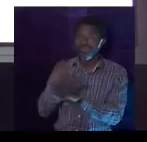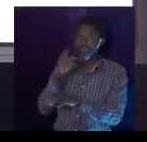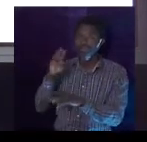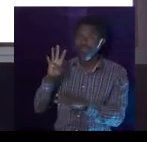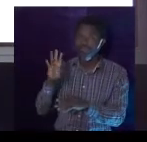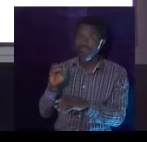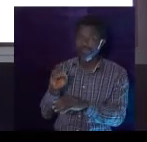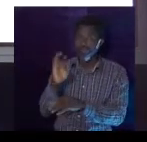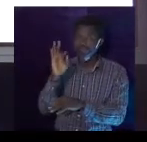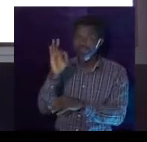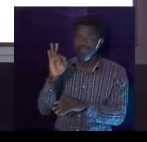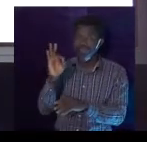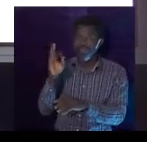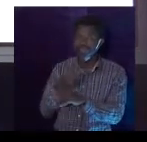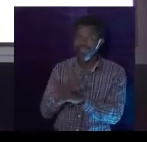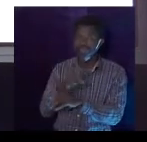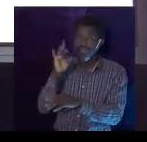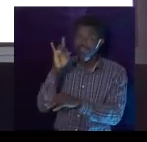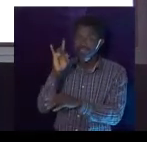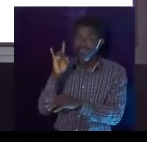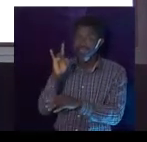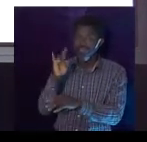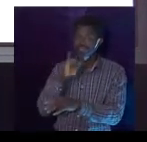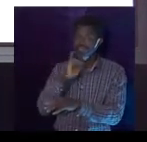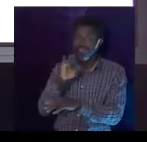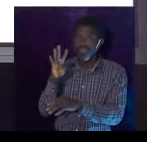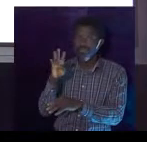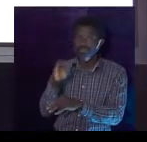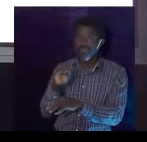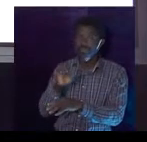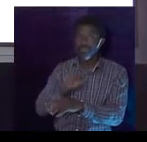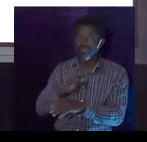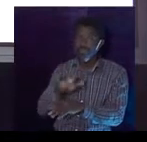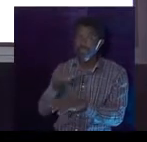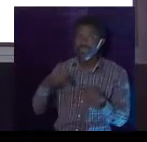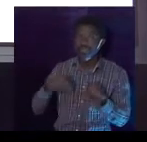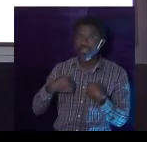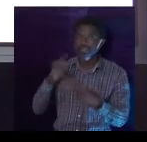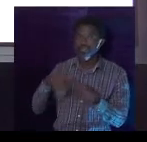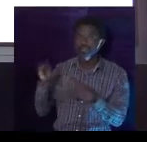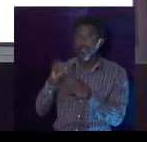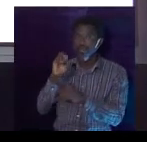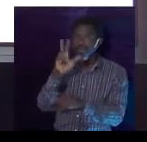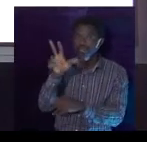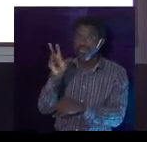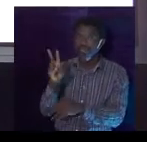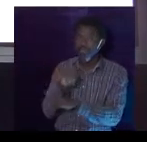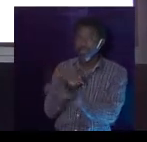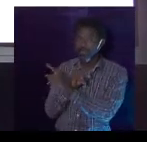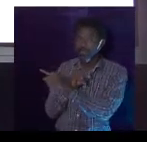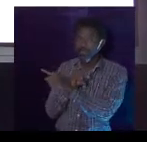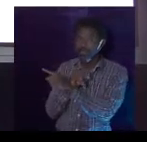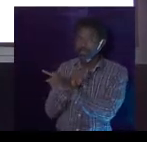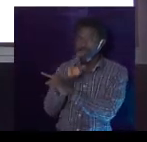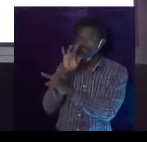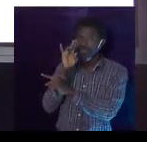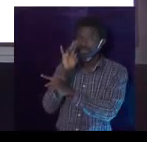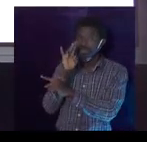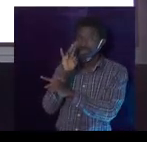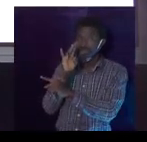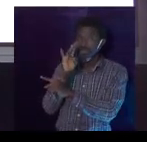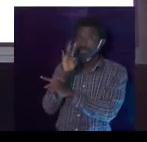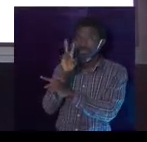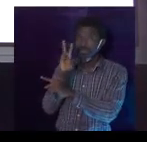9 times 8 is 72 Fahrenheit units, but I still have to add 32. So now let's add 32.